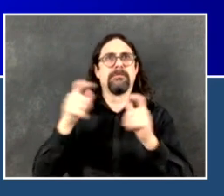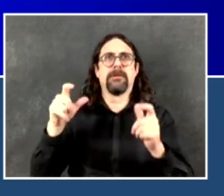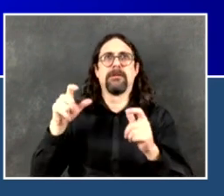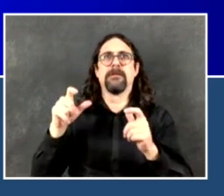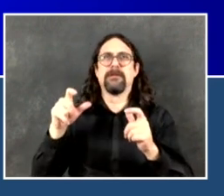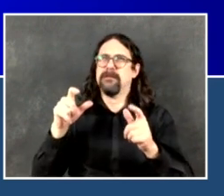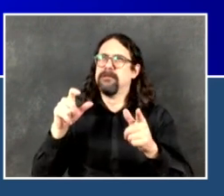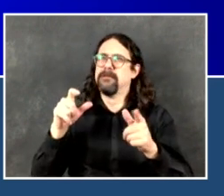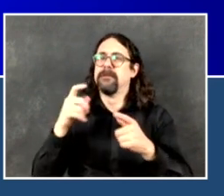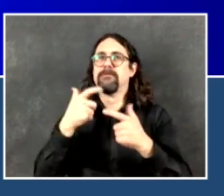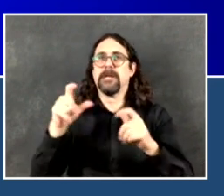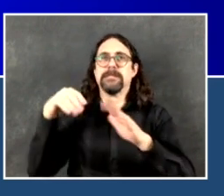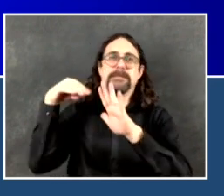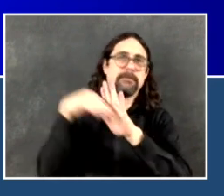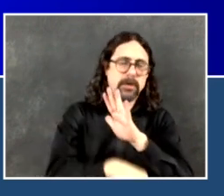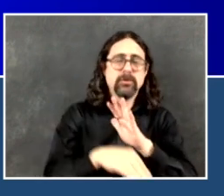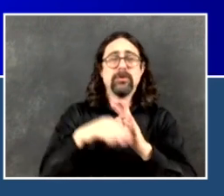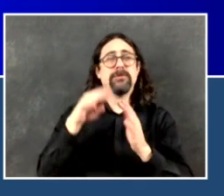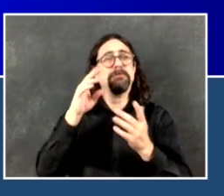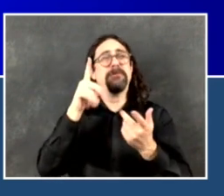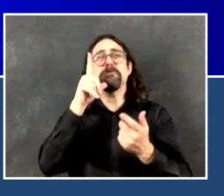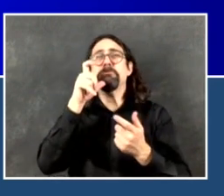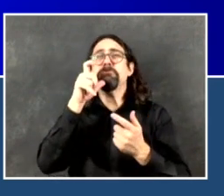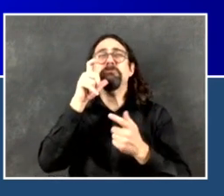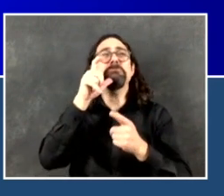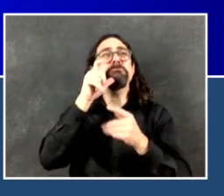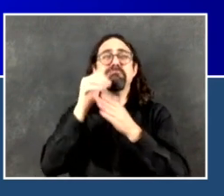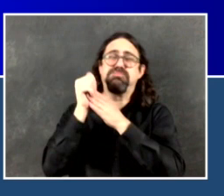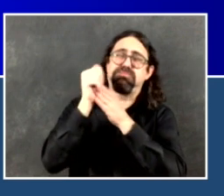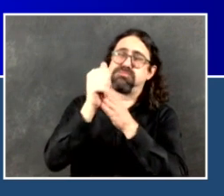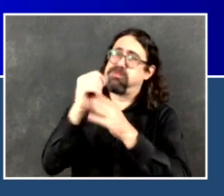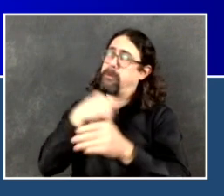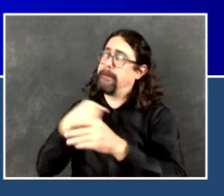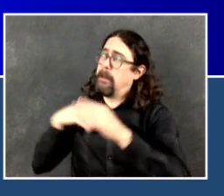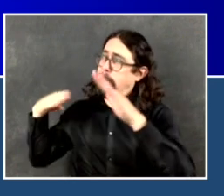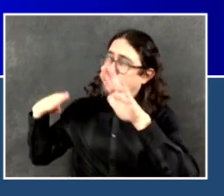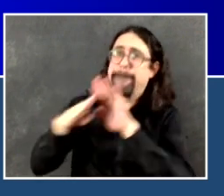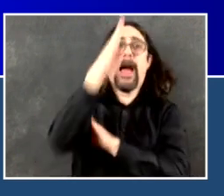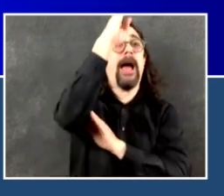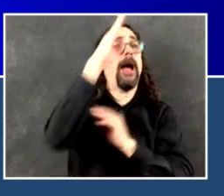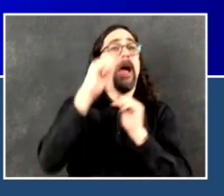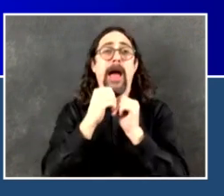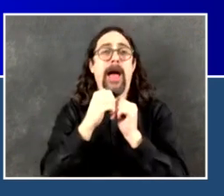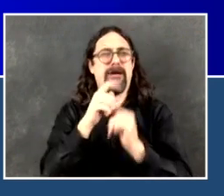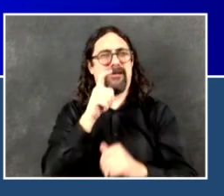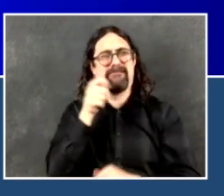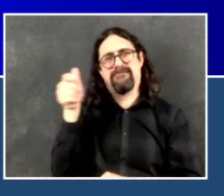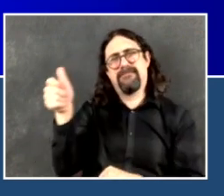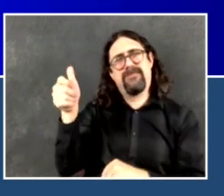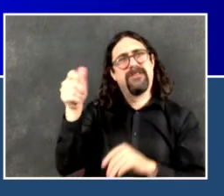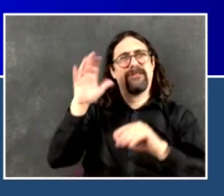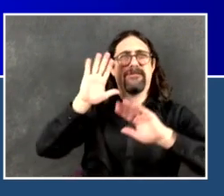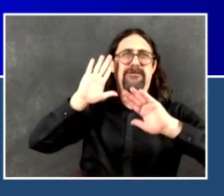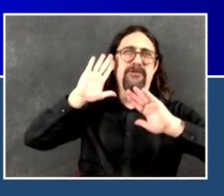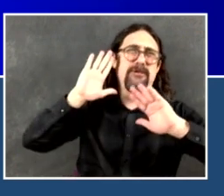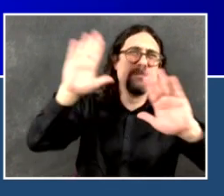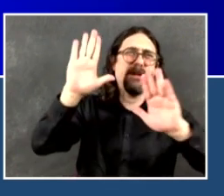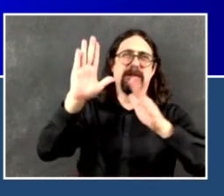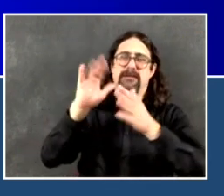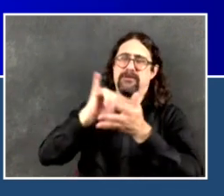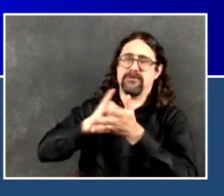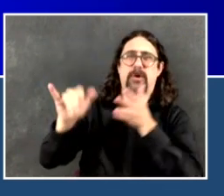And in our time, we look to them for inspiration. Well, They did not say, let's